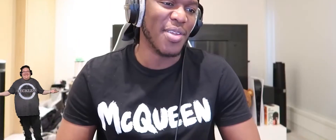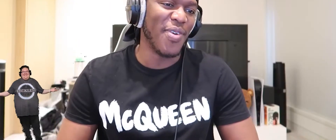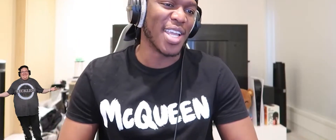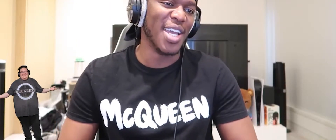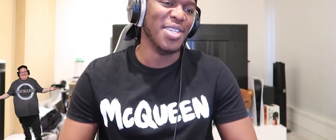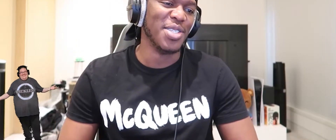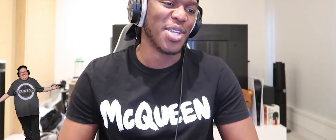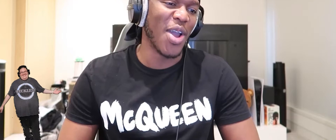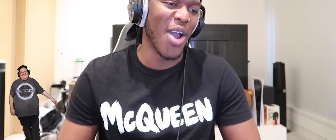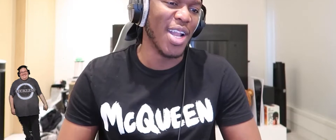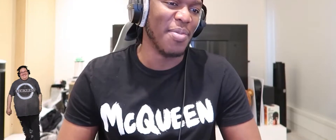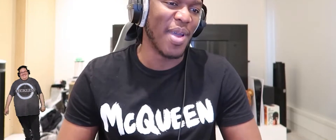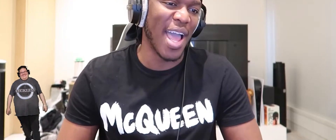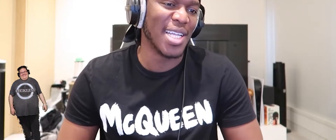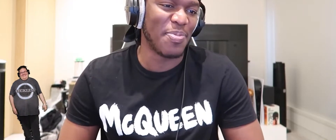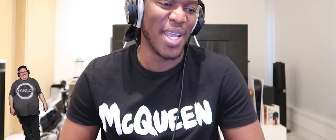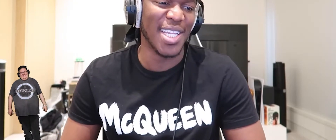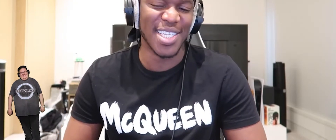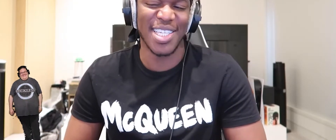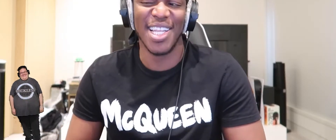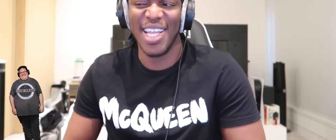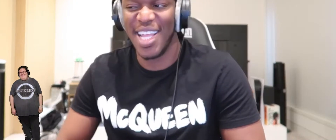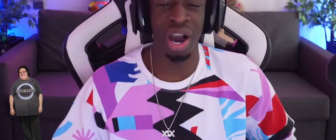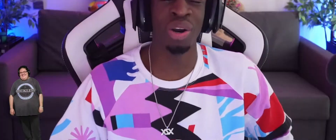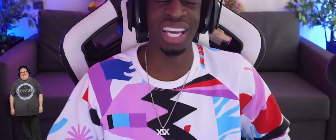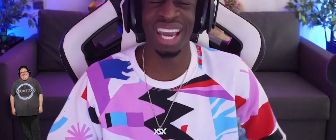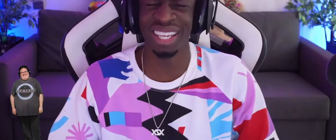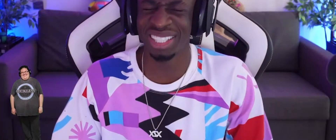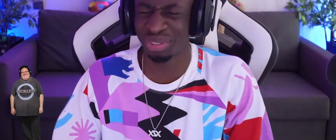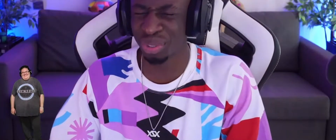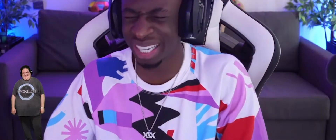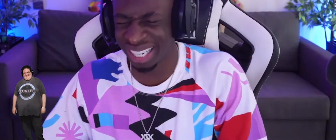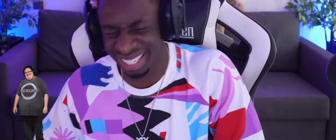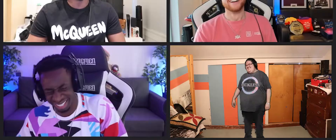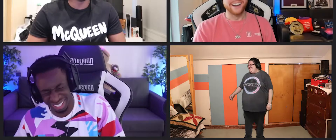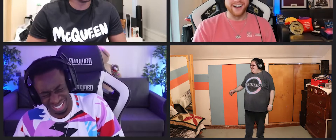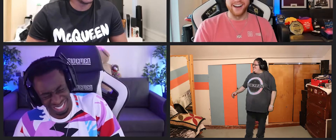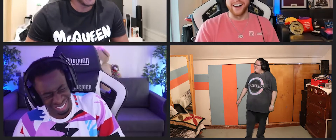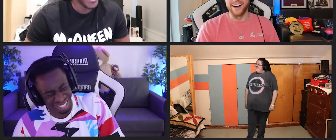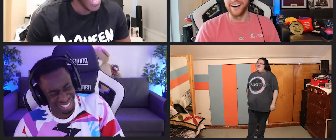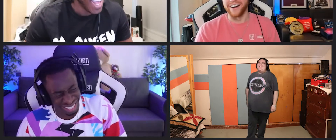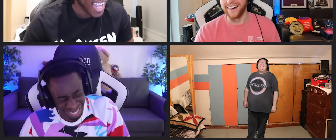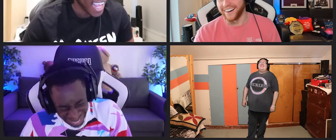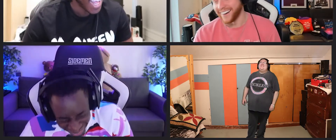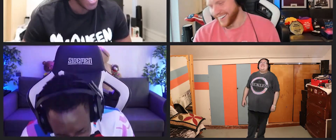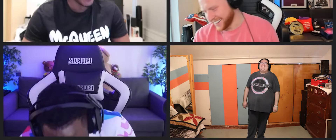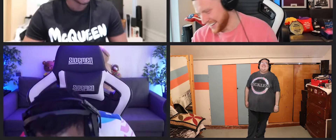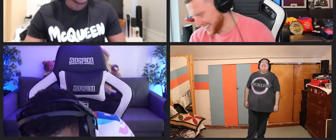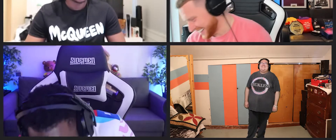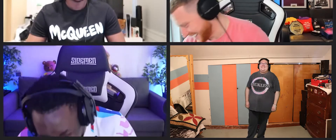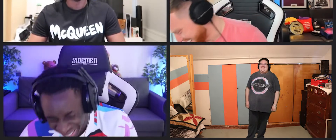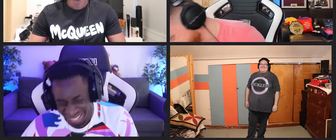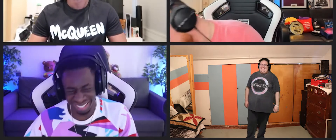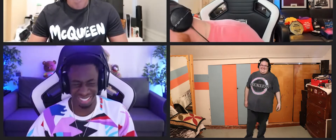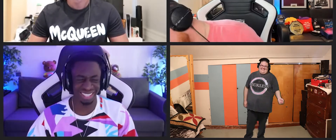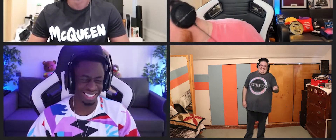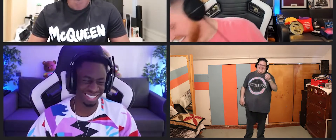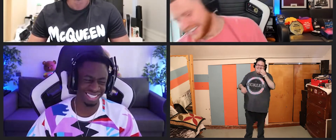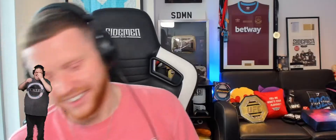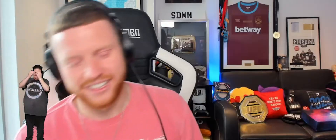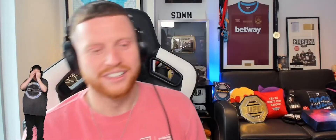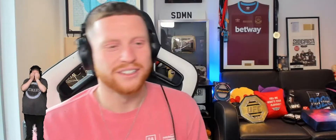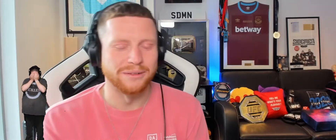What? You know, with the fucking curly ass penis. Oh yeah, the screw dick. Yeah. Oh my